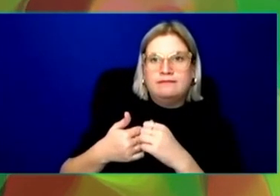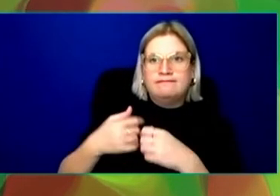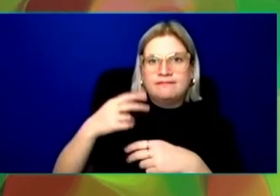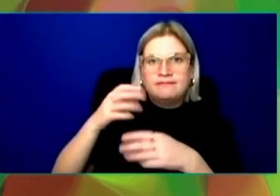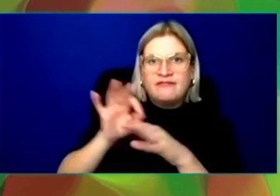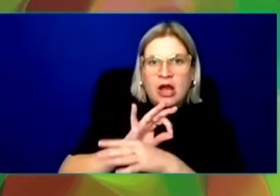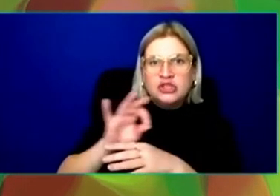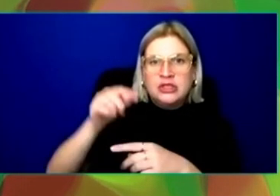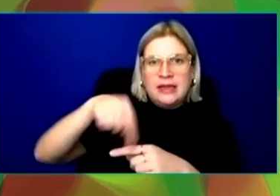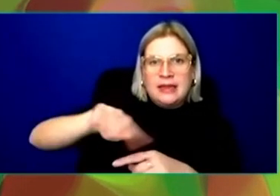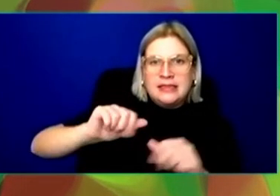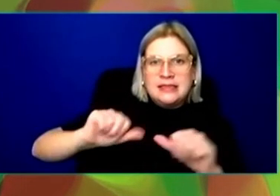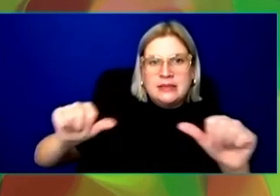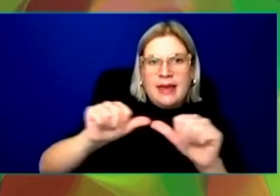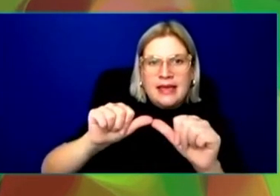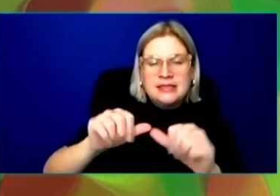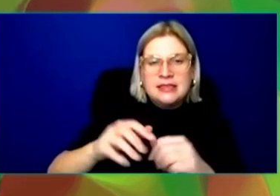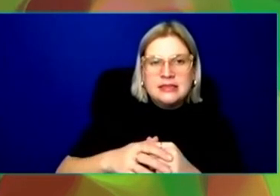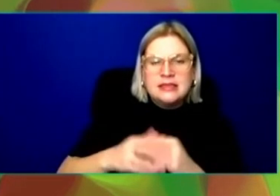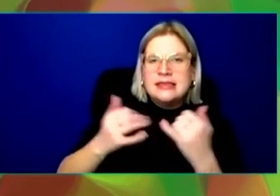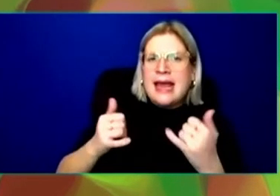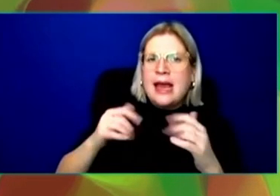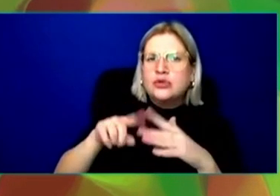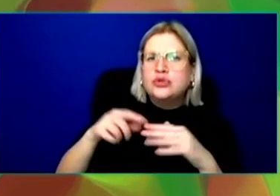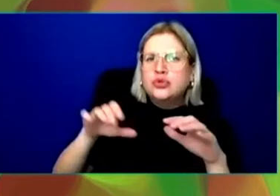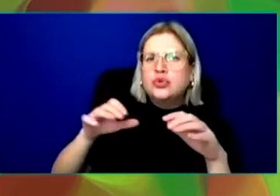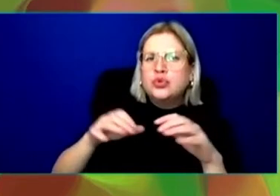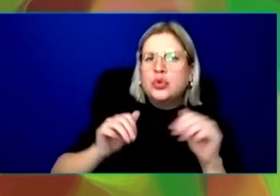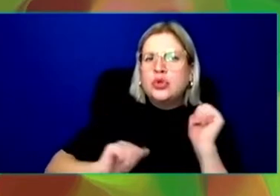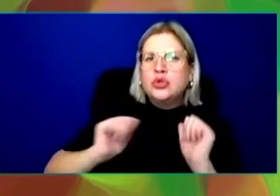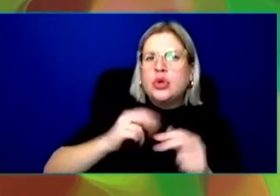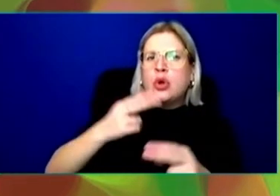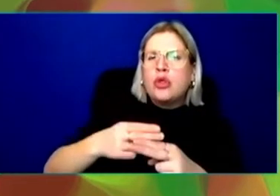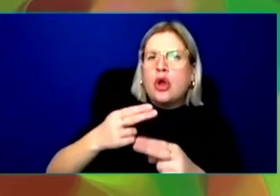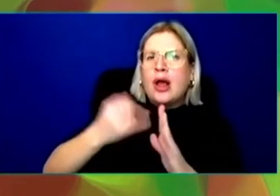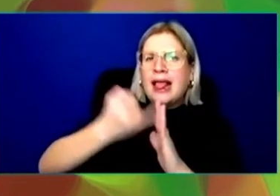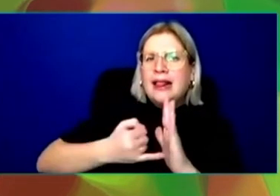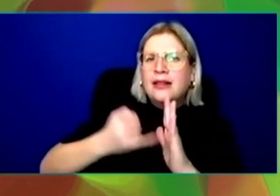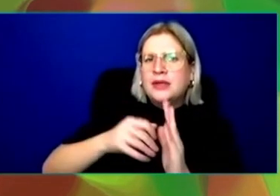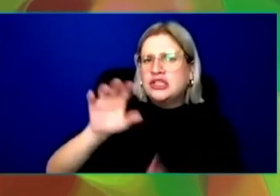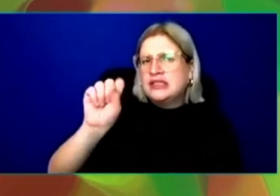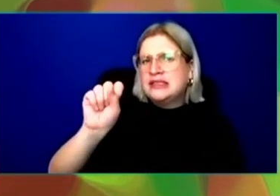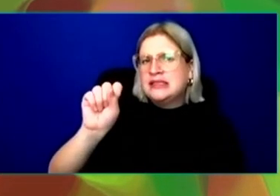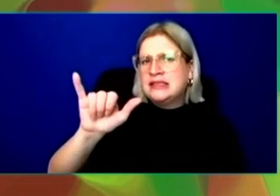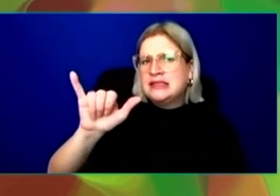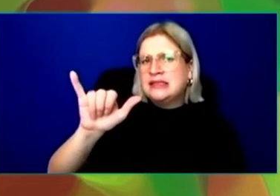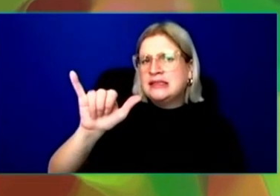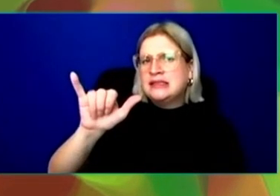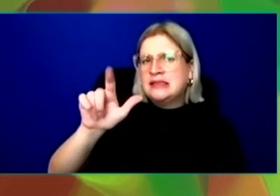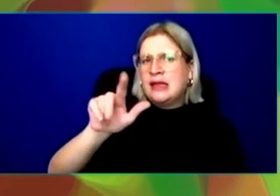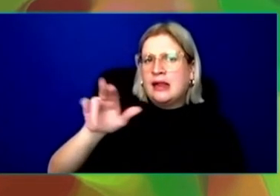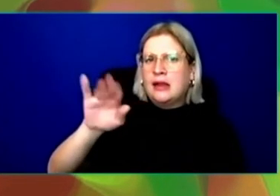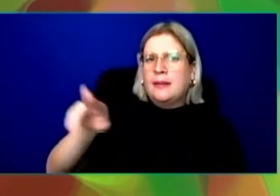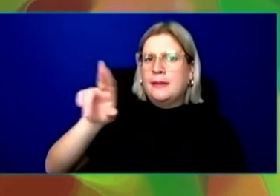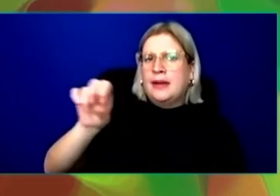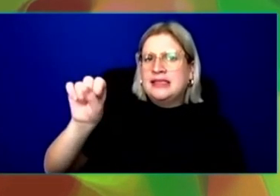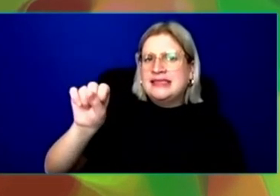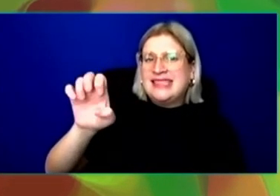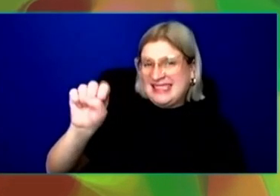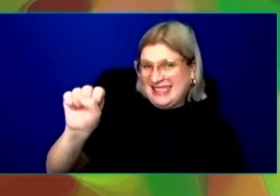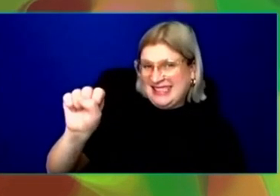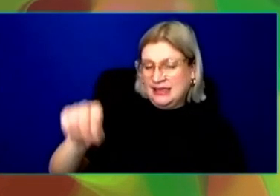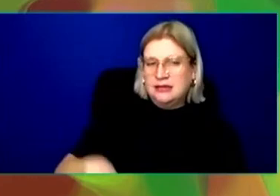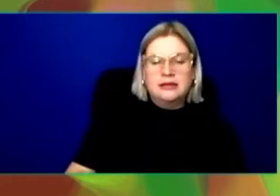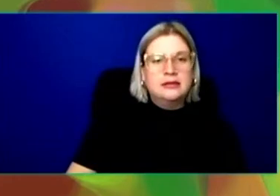that Black Kirby has now started doing these shows called illustrated syllabuses. So we call it the illibus, essentially. And so we're thinking